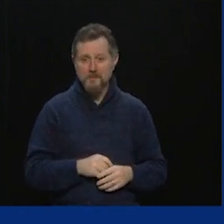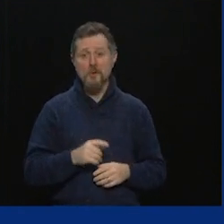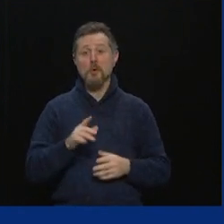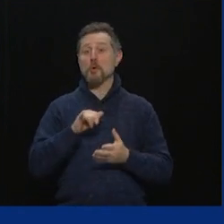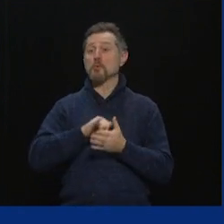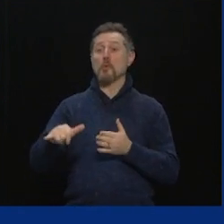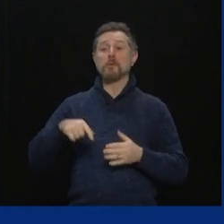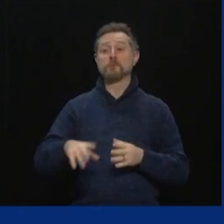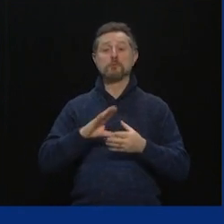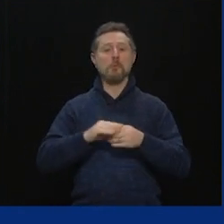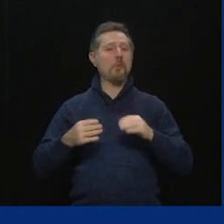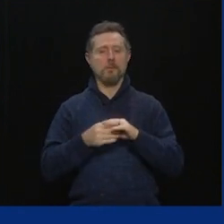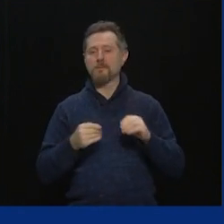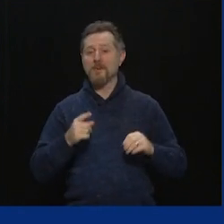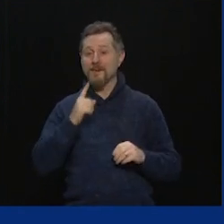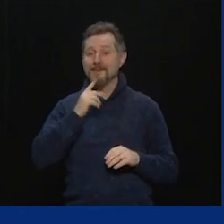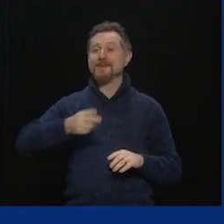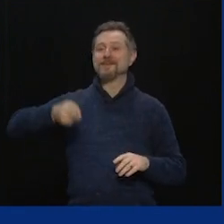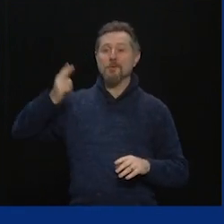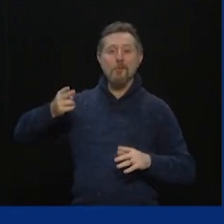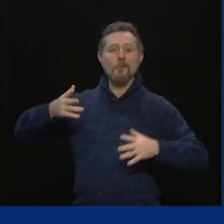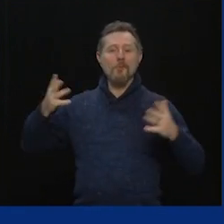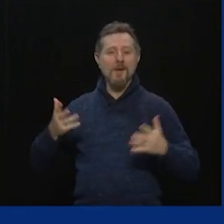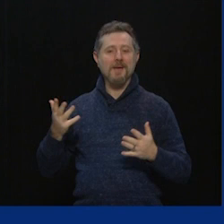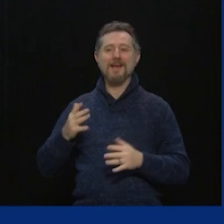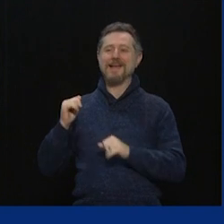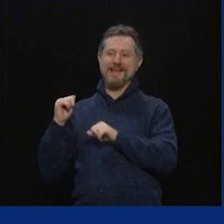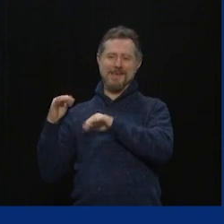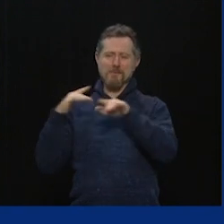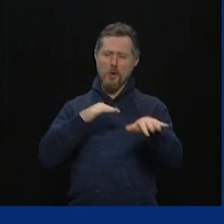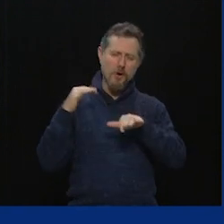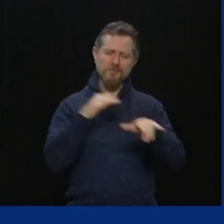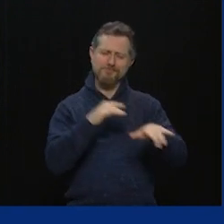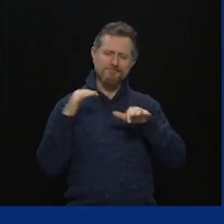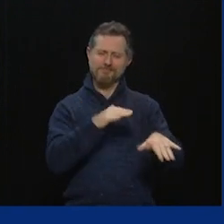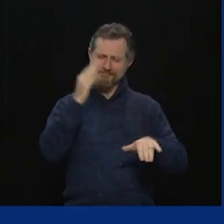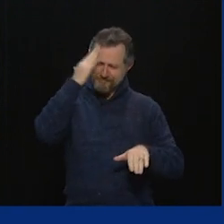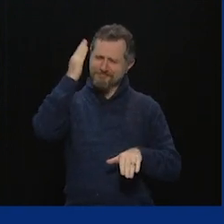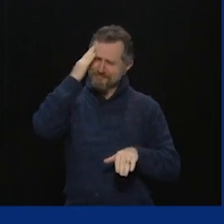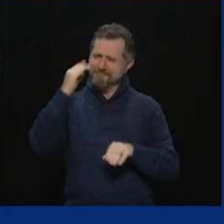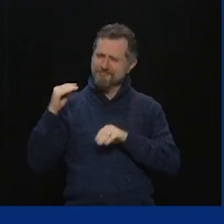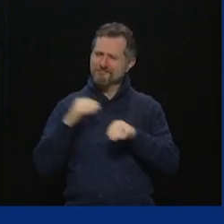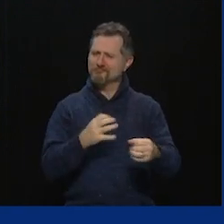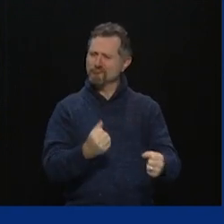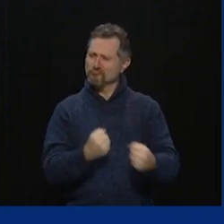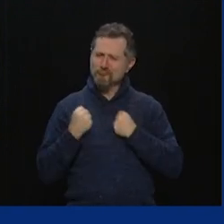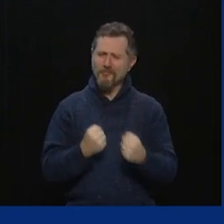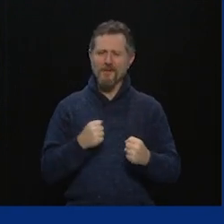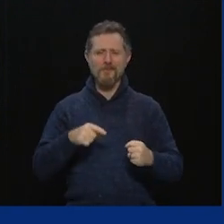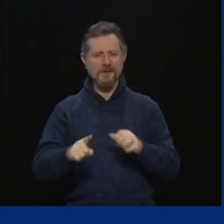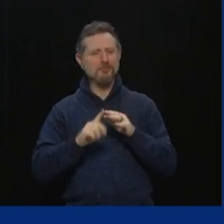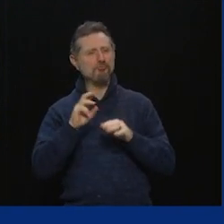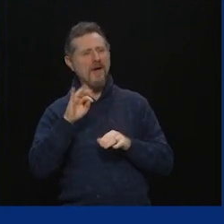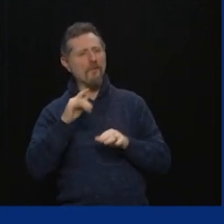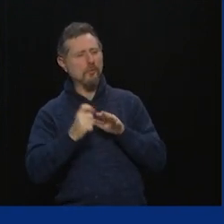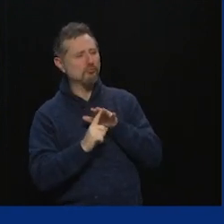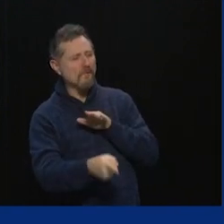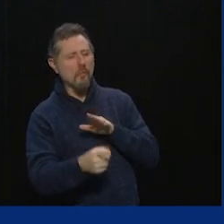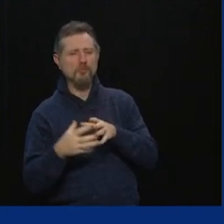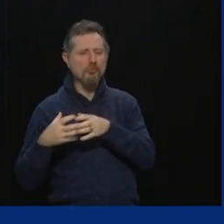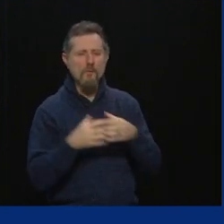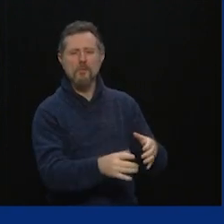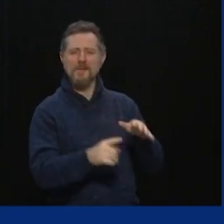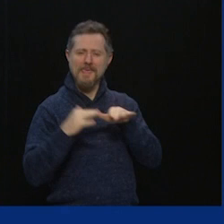of immigrants. And these brave Afghan refugees are here to help us write the next chapter in that great story. And